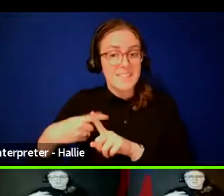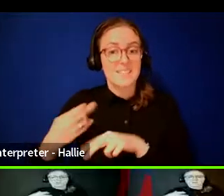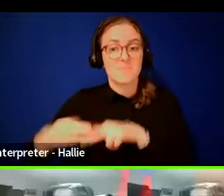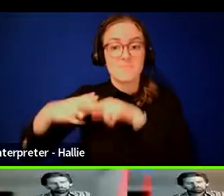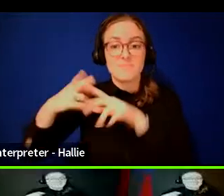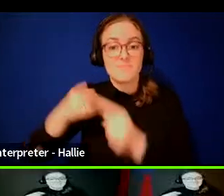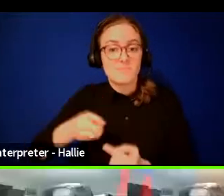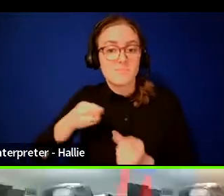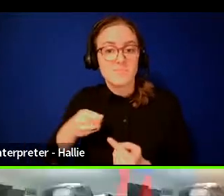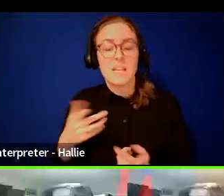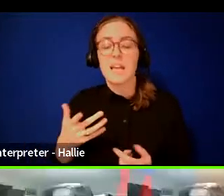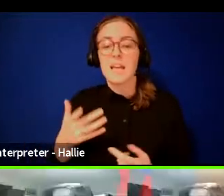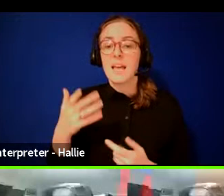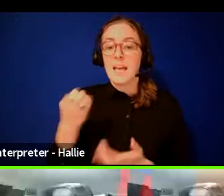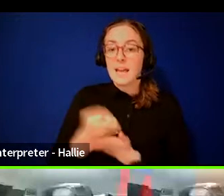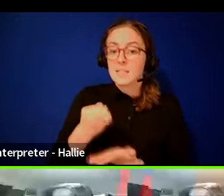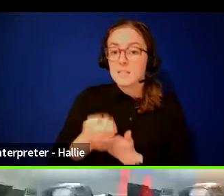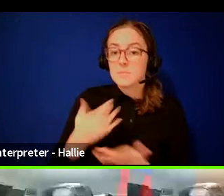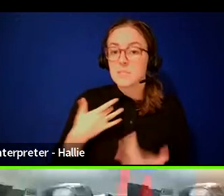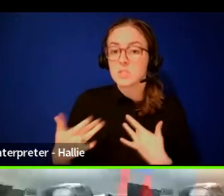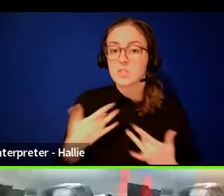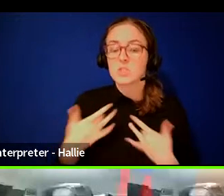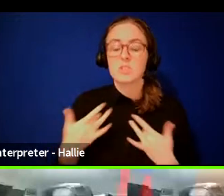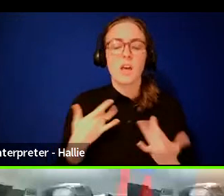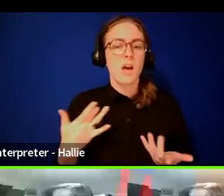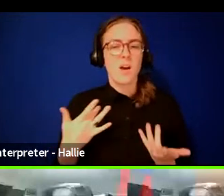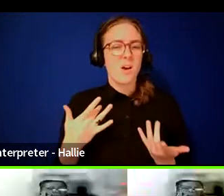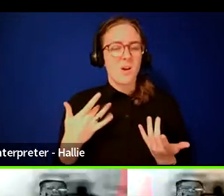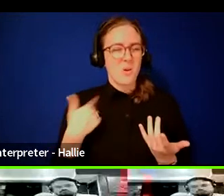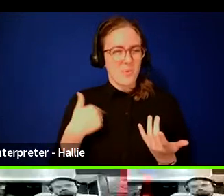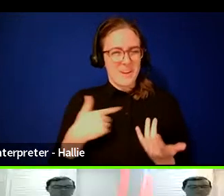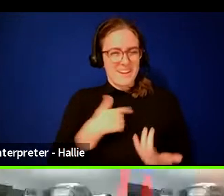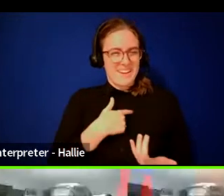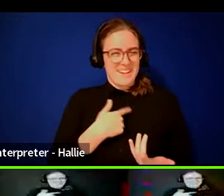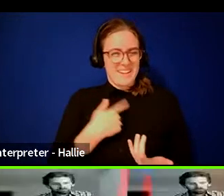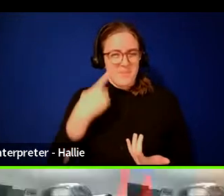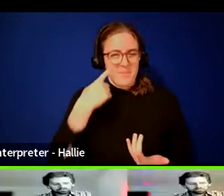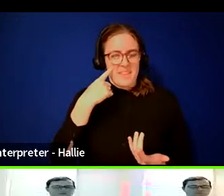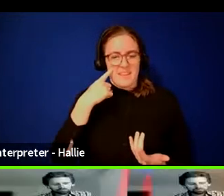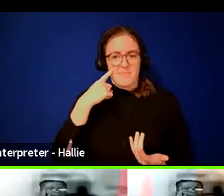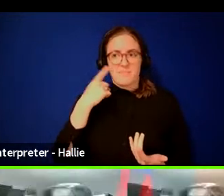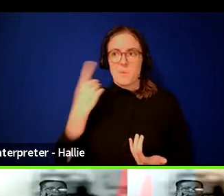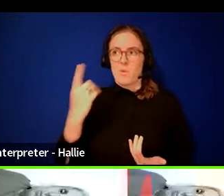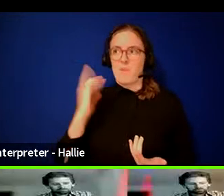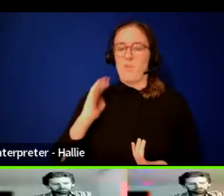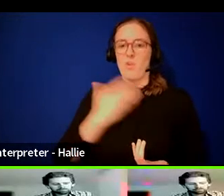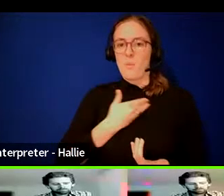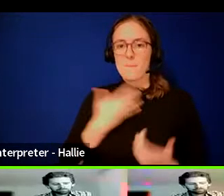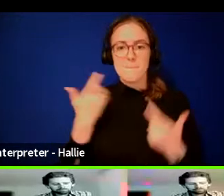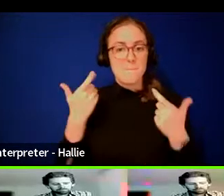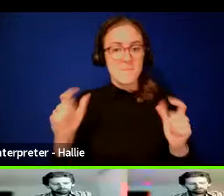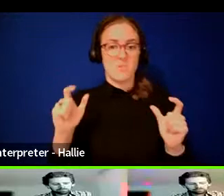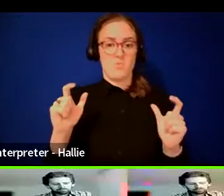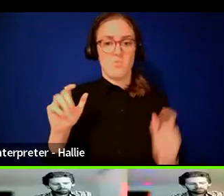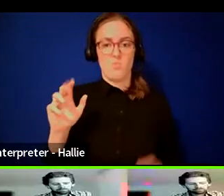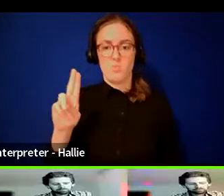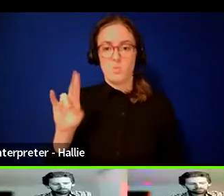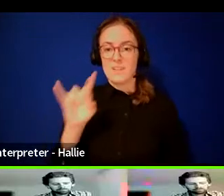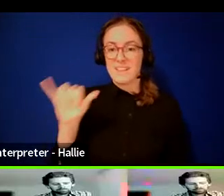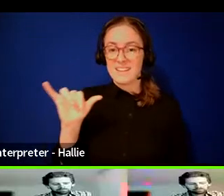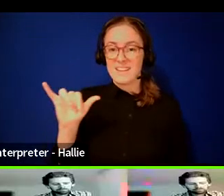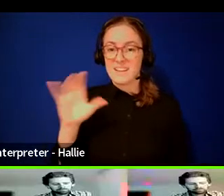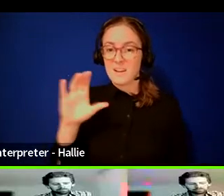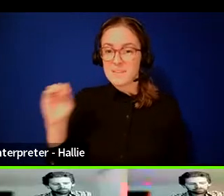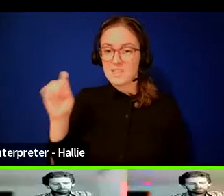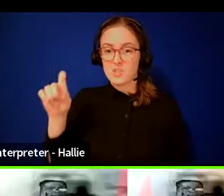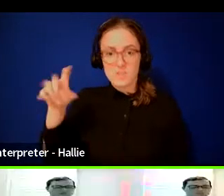general economic concerns, we don't think that one of our major utility companies should be engaging in this